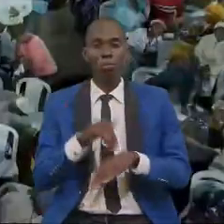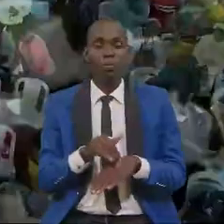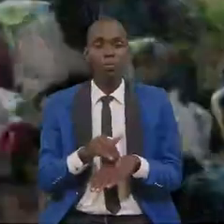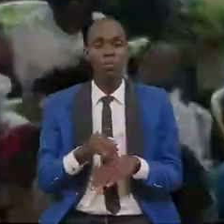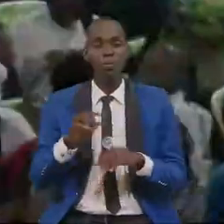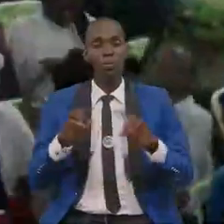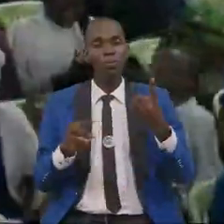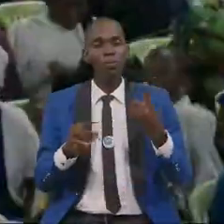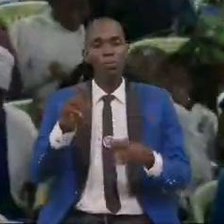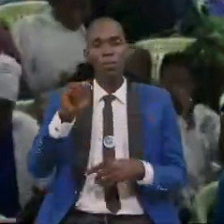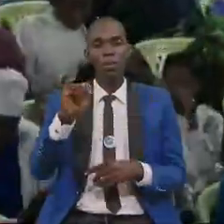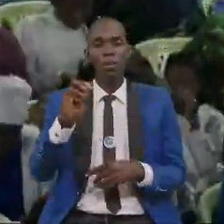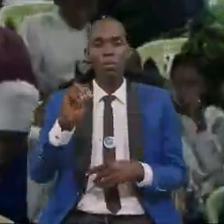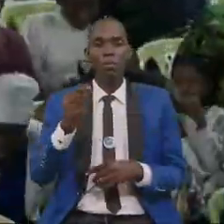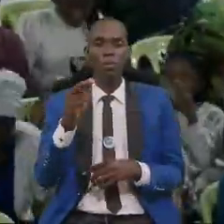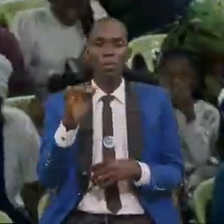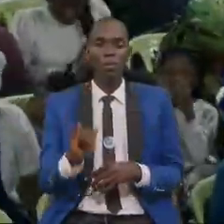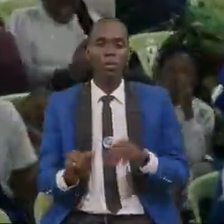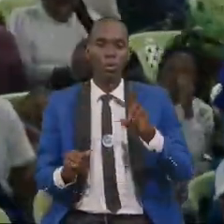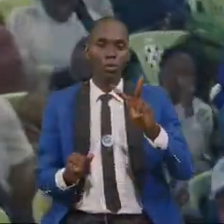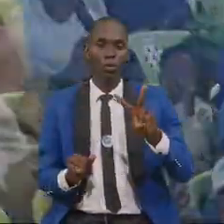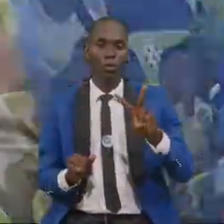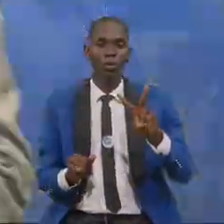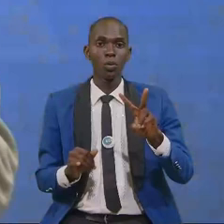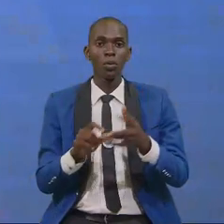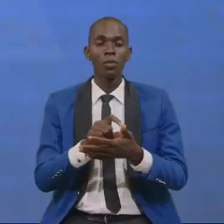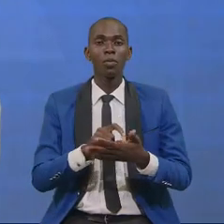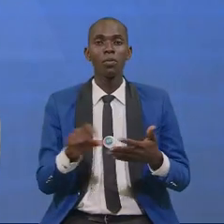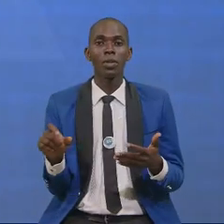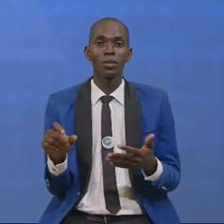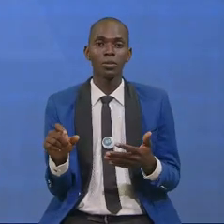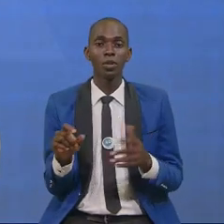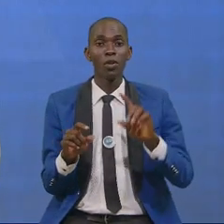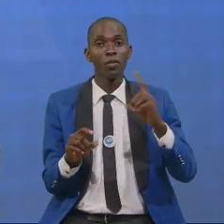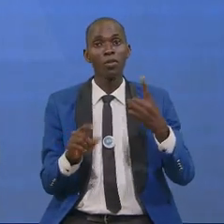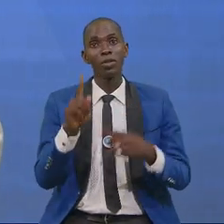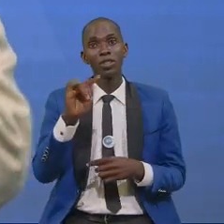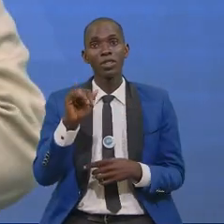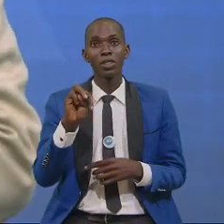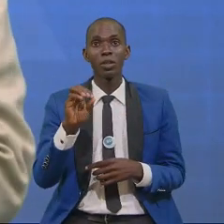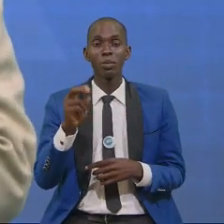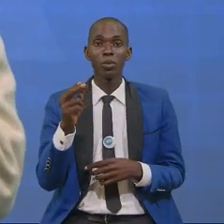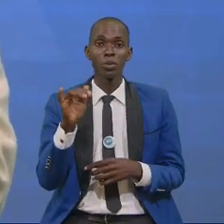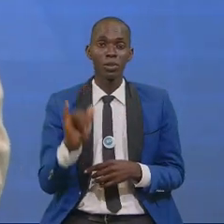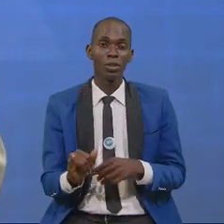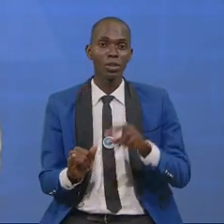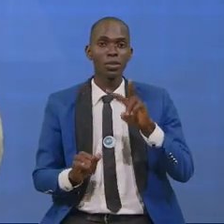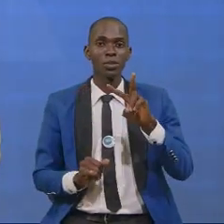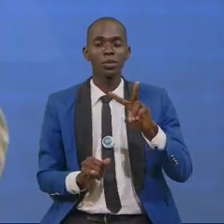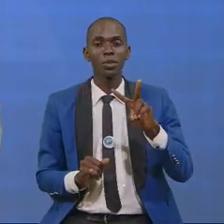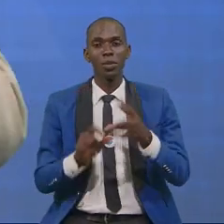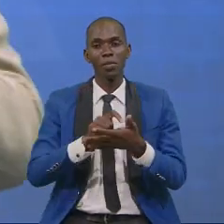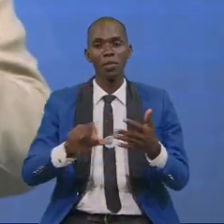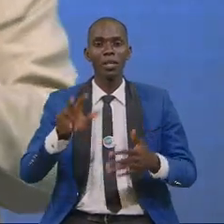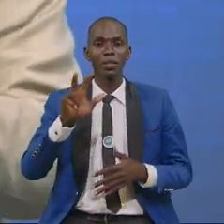chapter 2. And I'm reading to you from verse 3. 1 Timothy chapter 2, reading from verse 3.